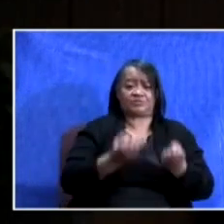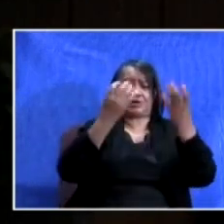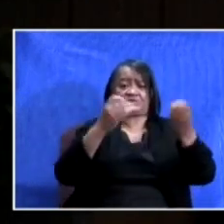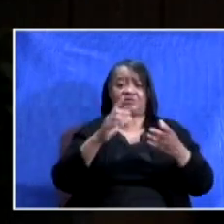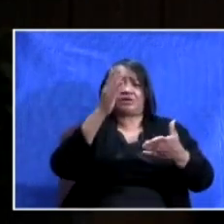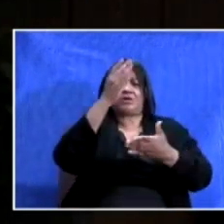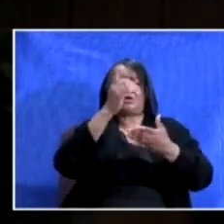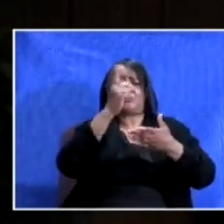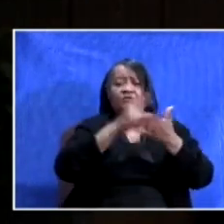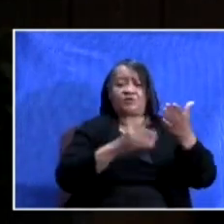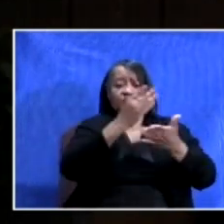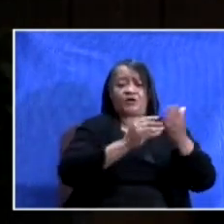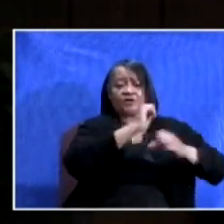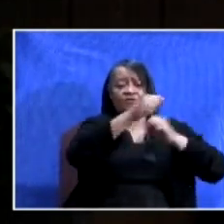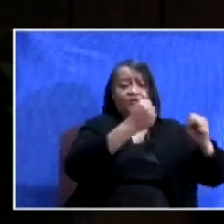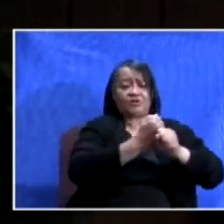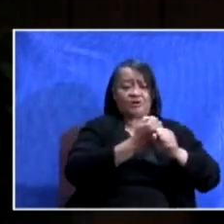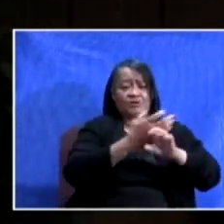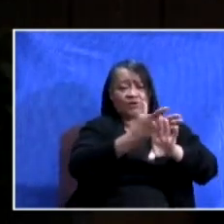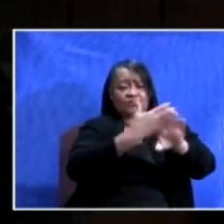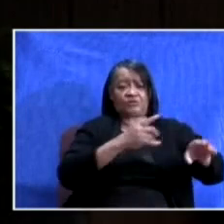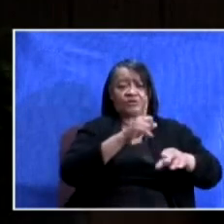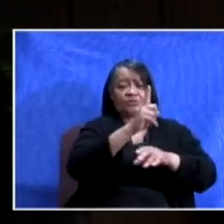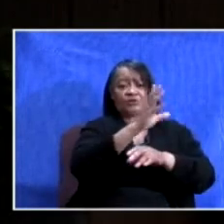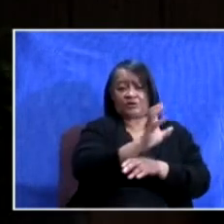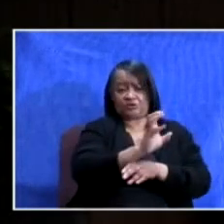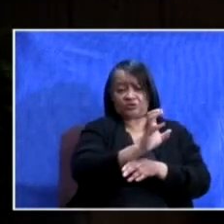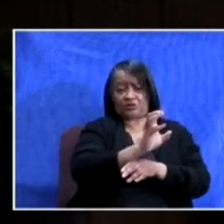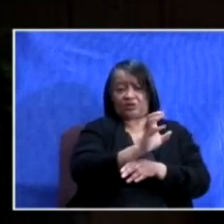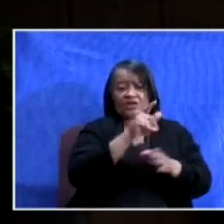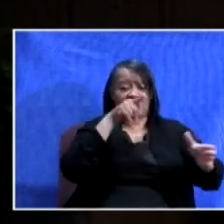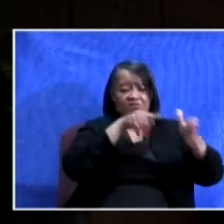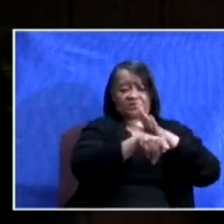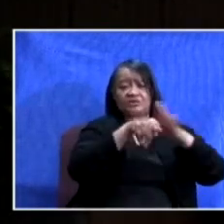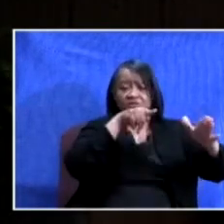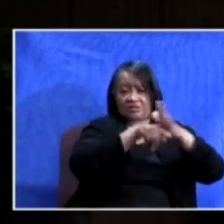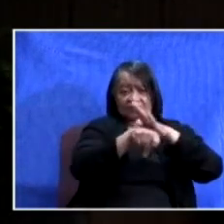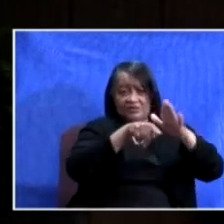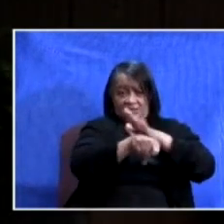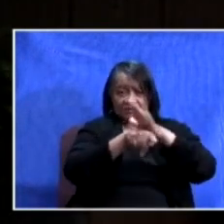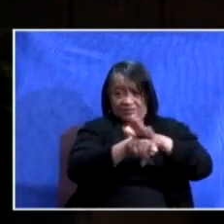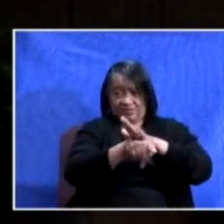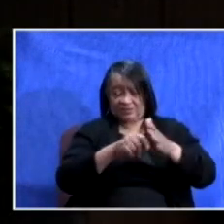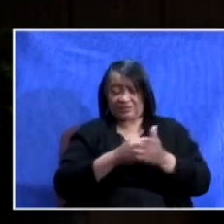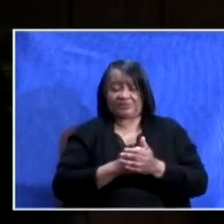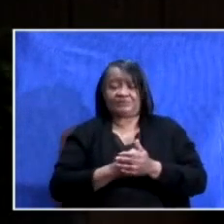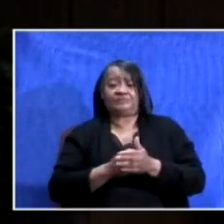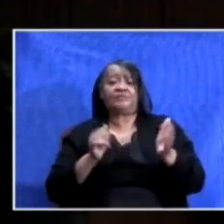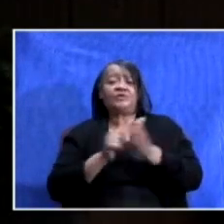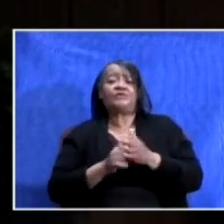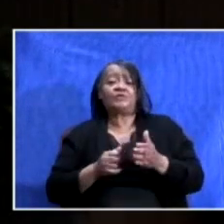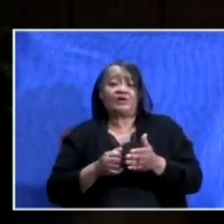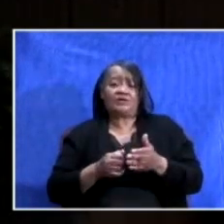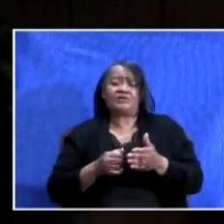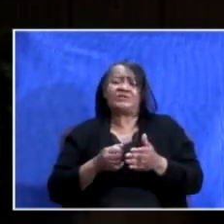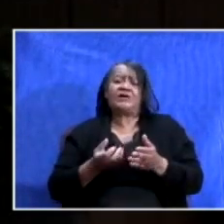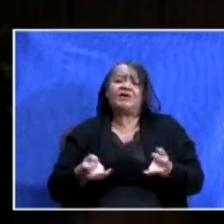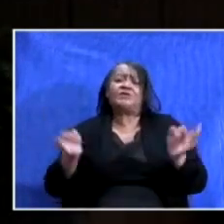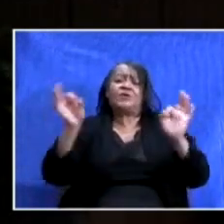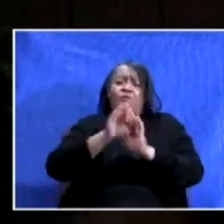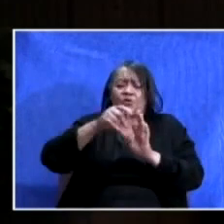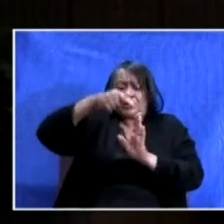First part of this year, 100 homicides. And the root